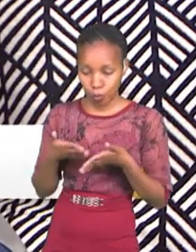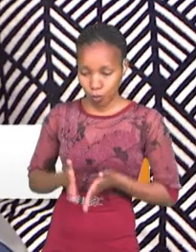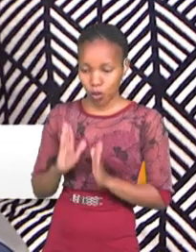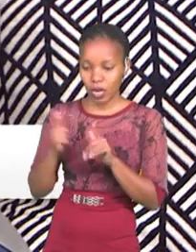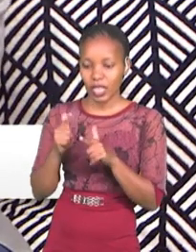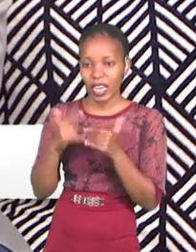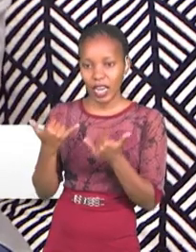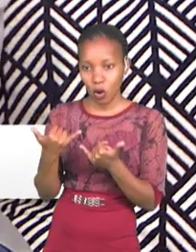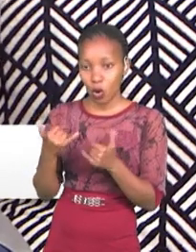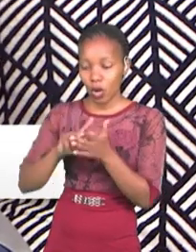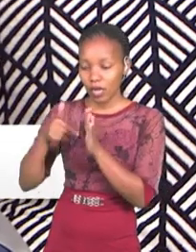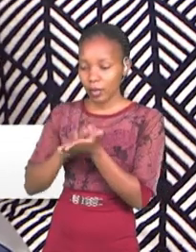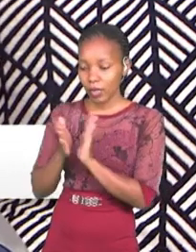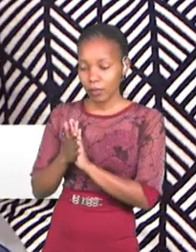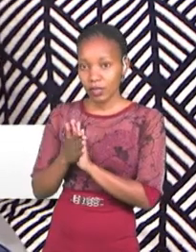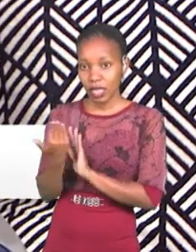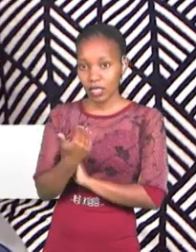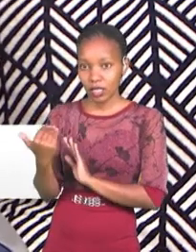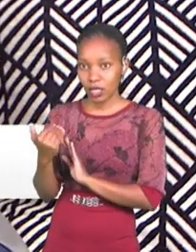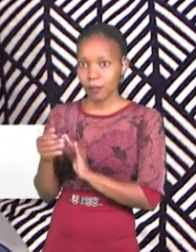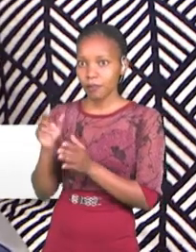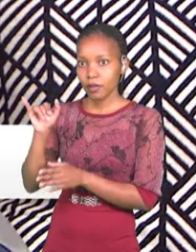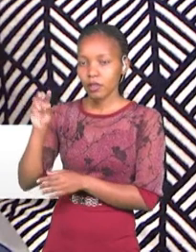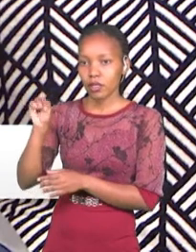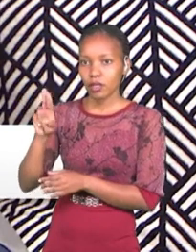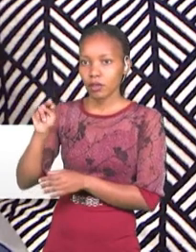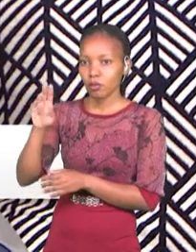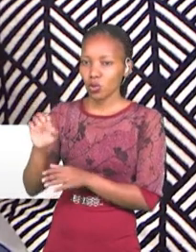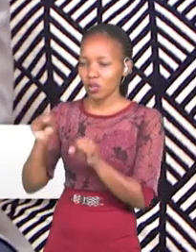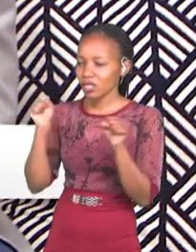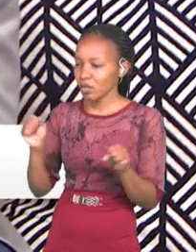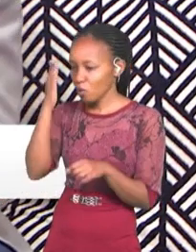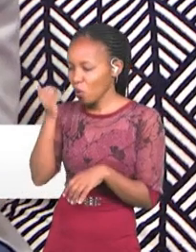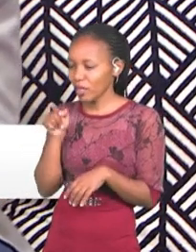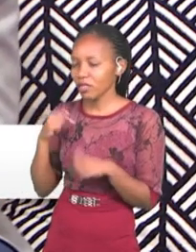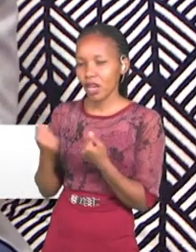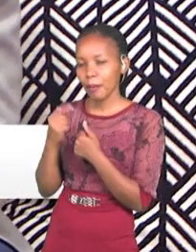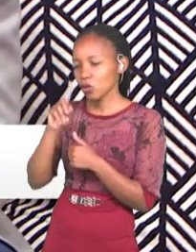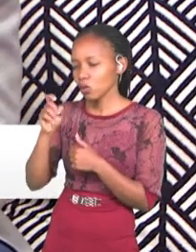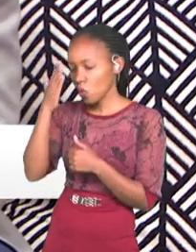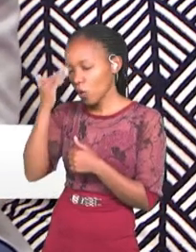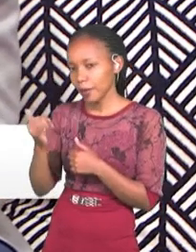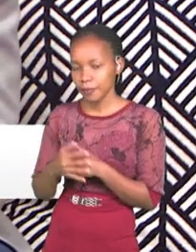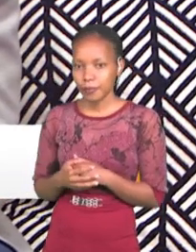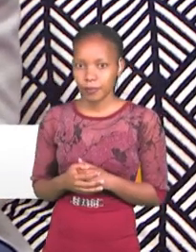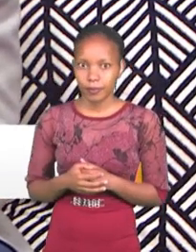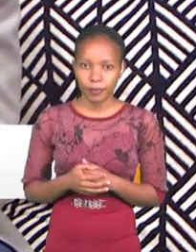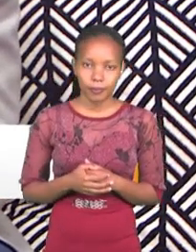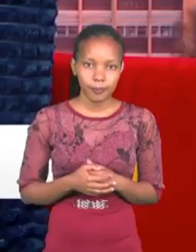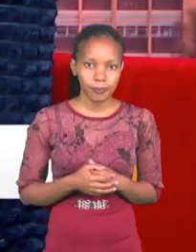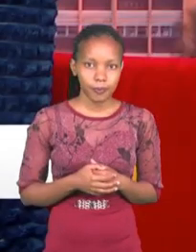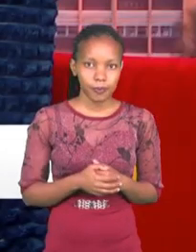to a child. The immune system sometimes is so inconsistent. Why is this in most cases, actually? Immune